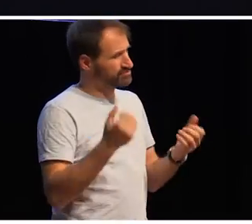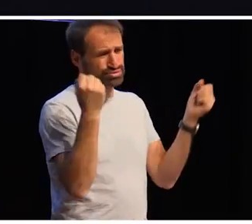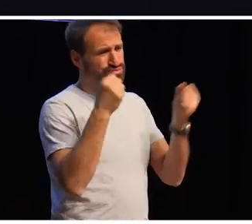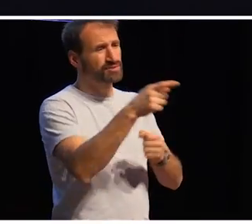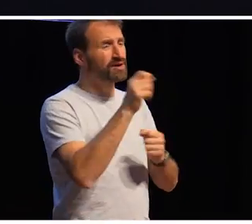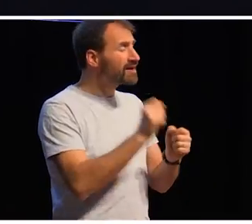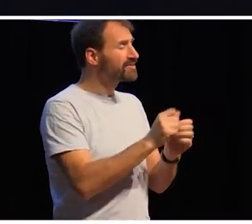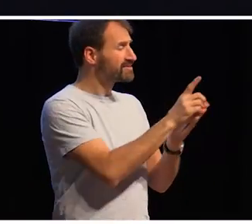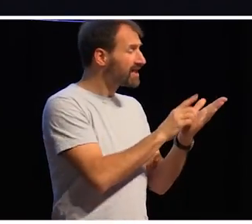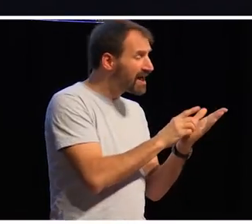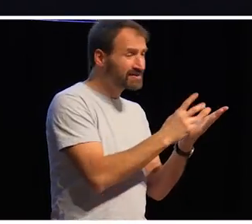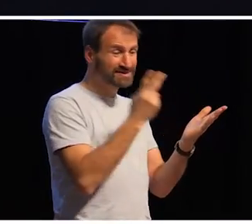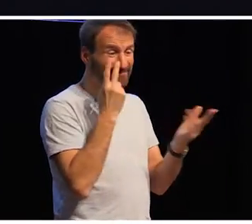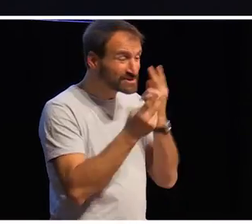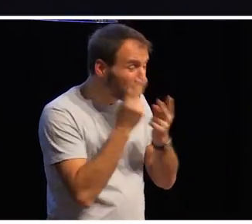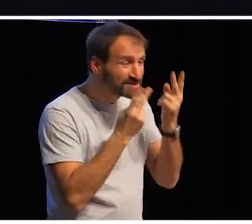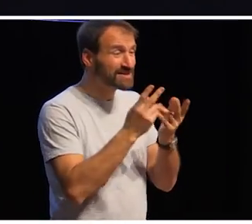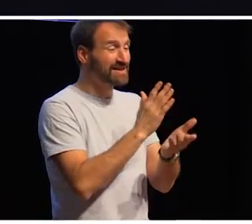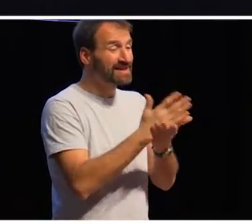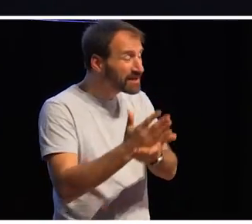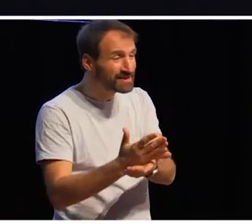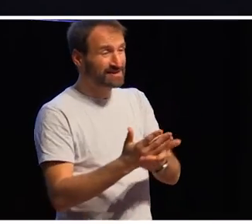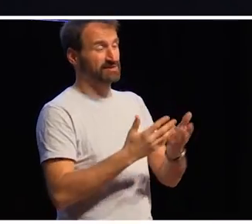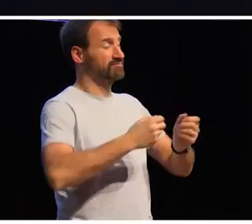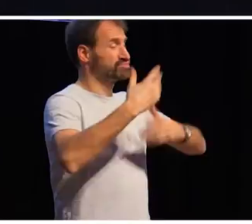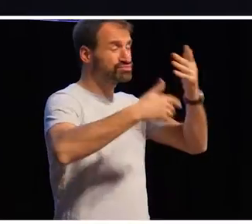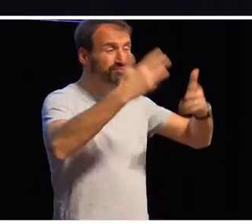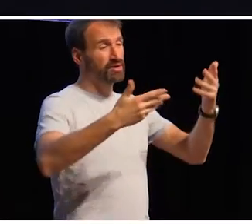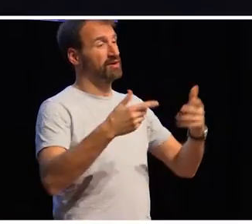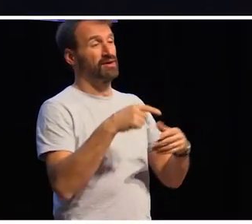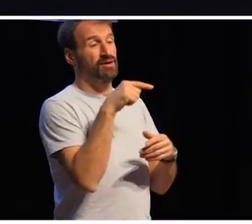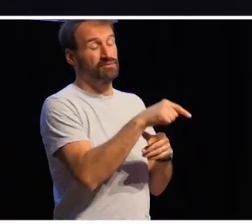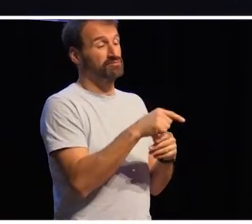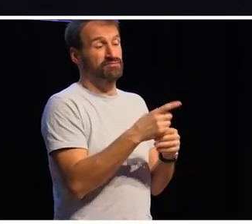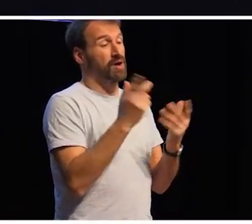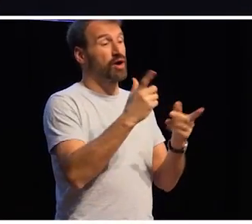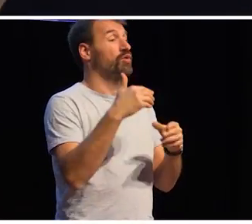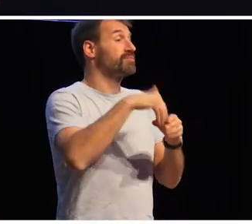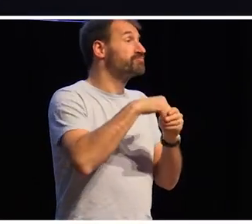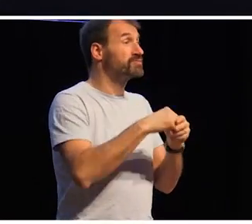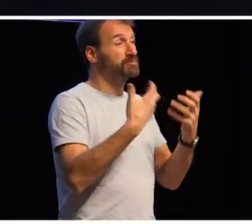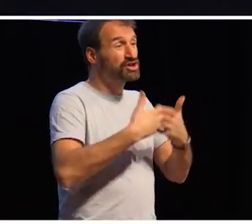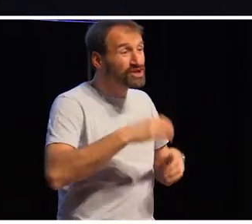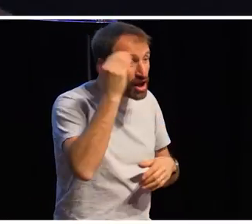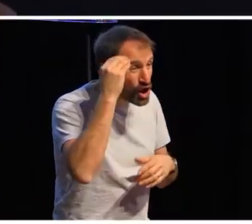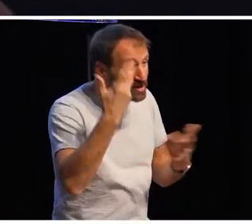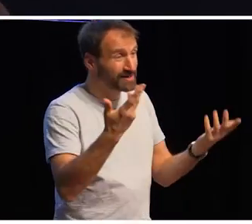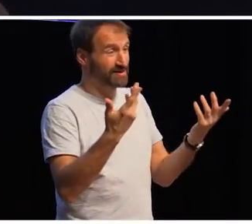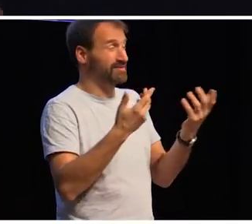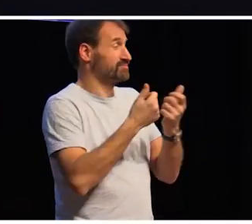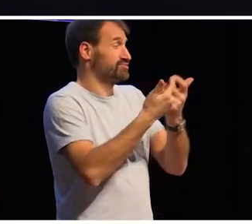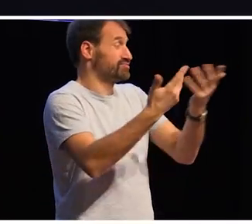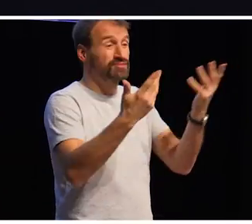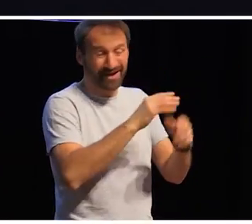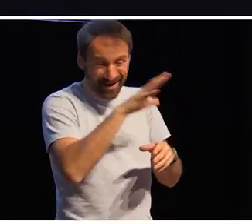the data, interpreting the data, and I know some of the talks also involved machine learning and those algorithms. You will be